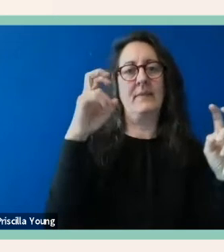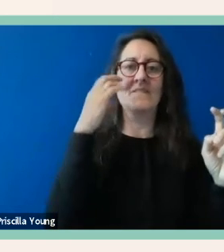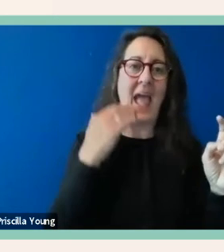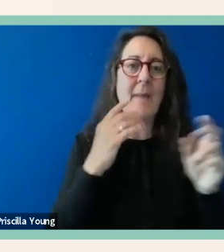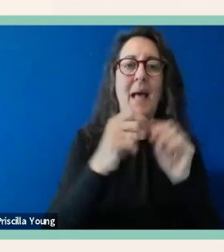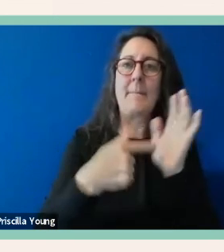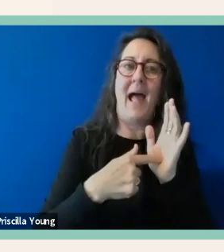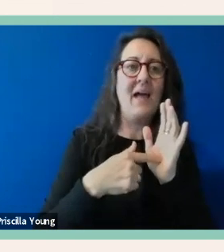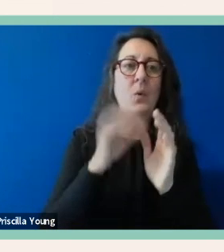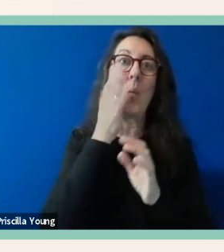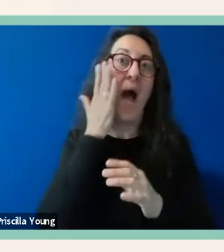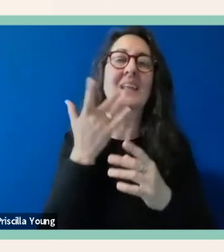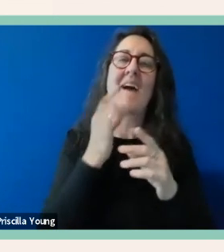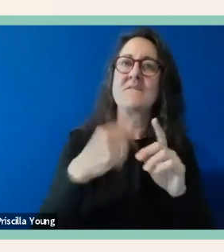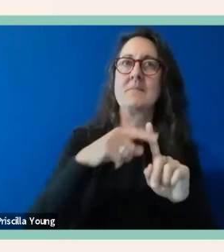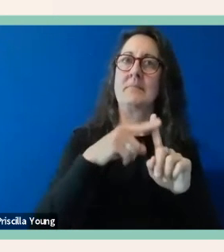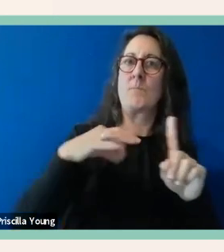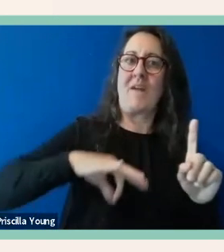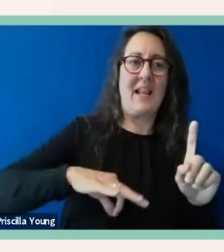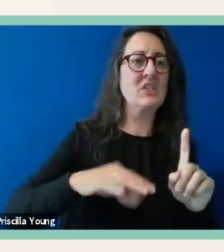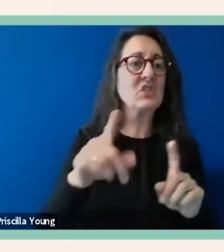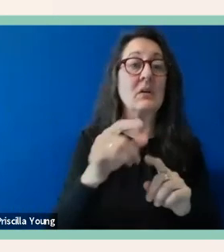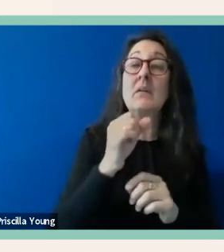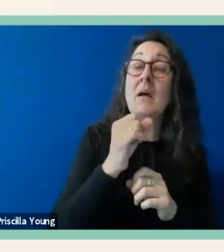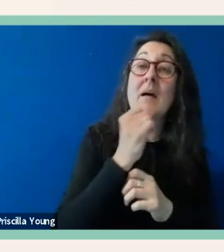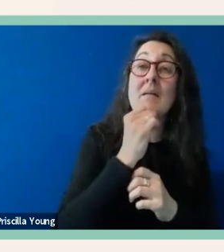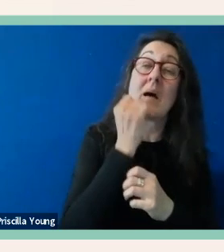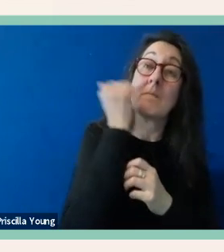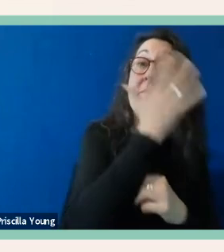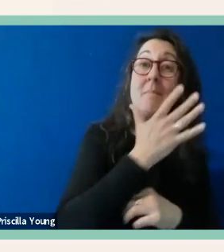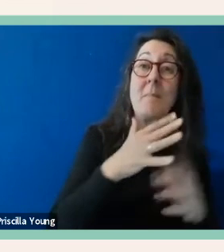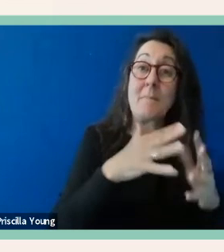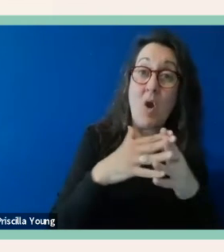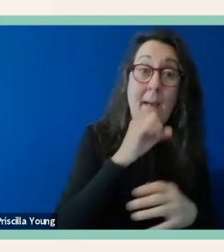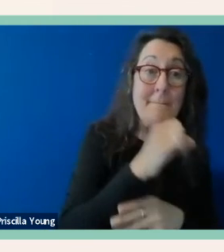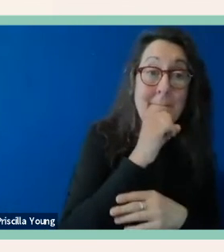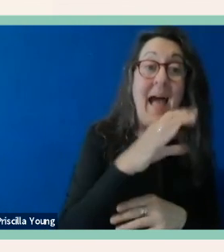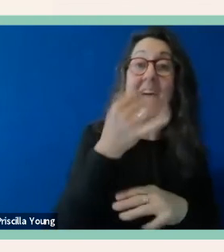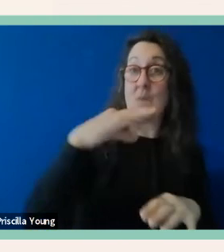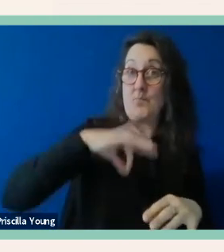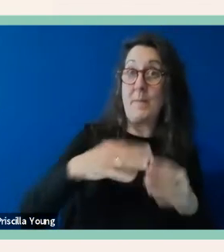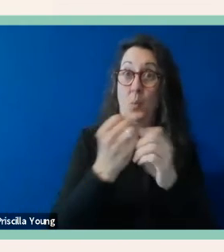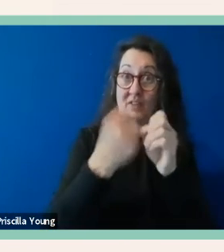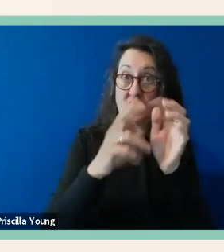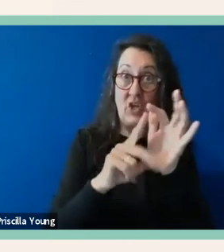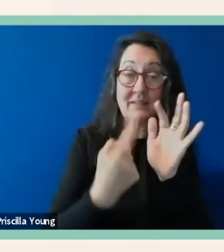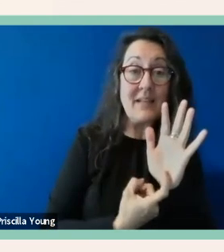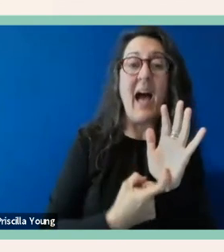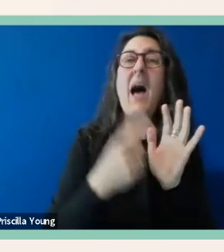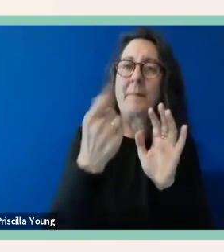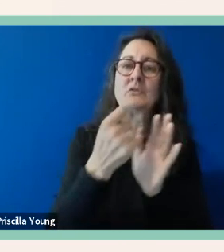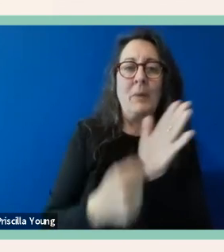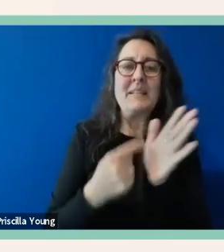Islander woman would be likely to be on the receiving end of this discrimination in terms of both both gender and race, right?